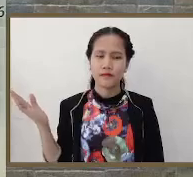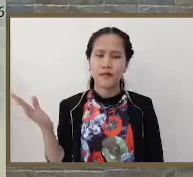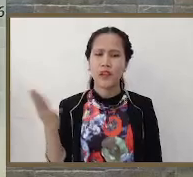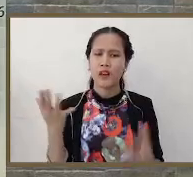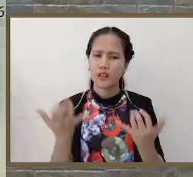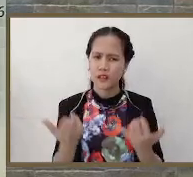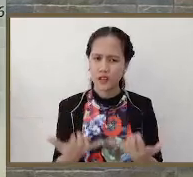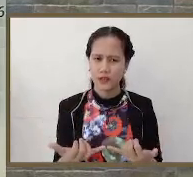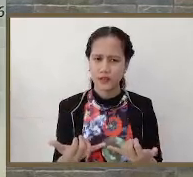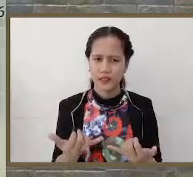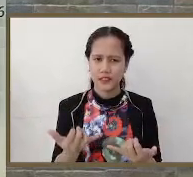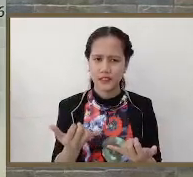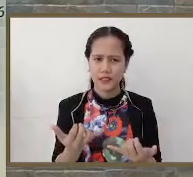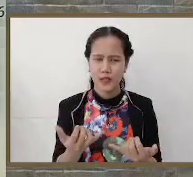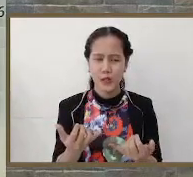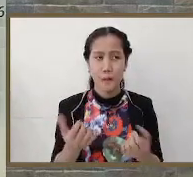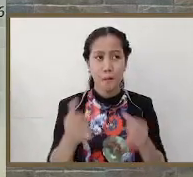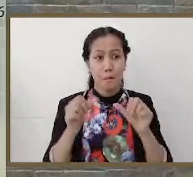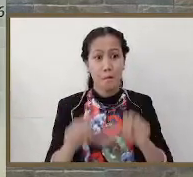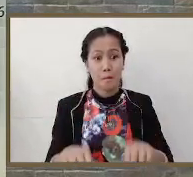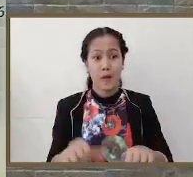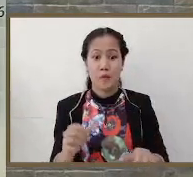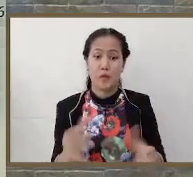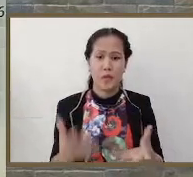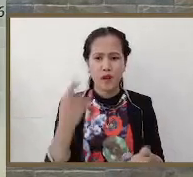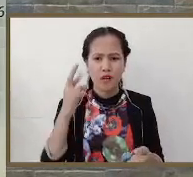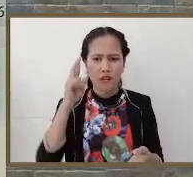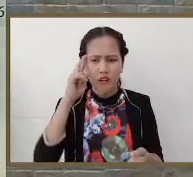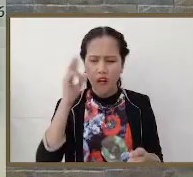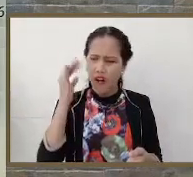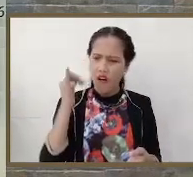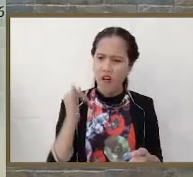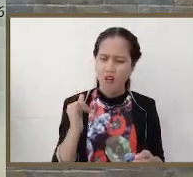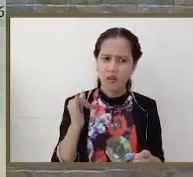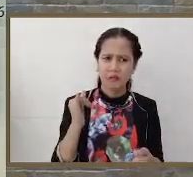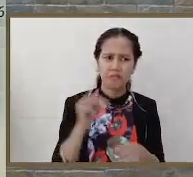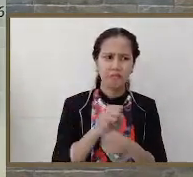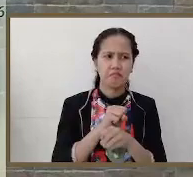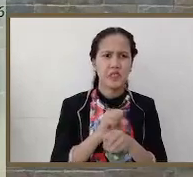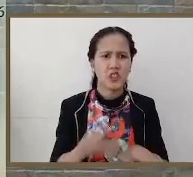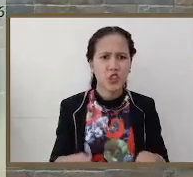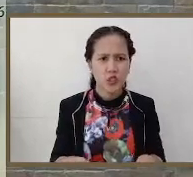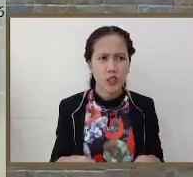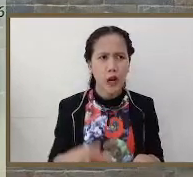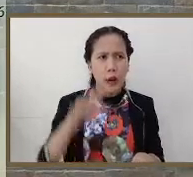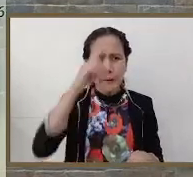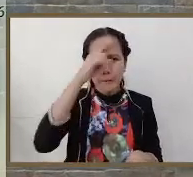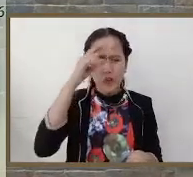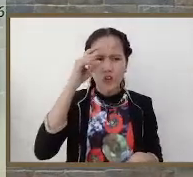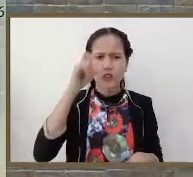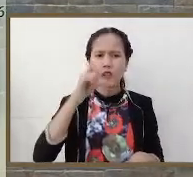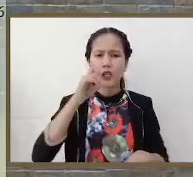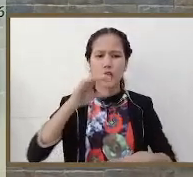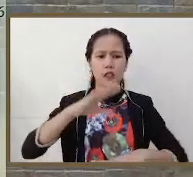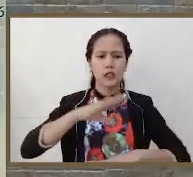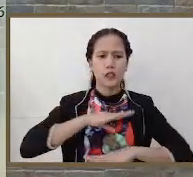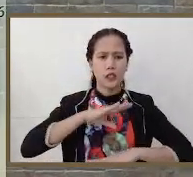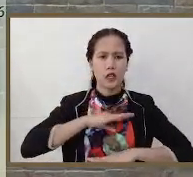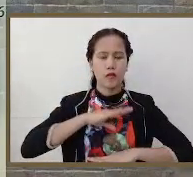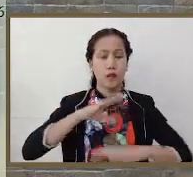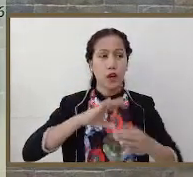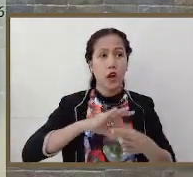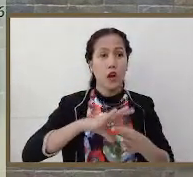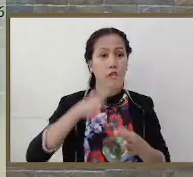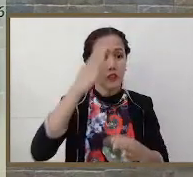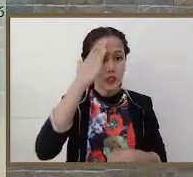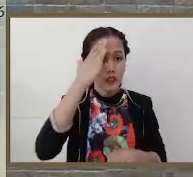tayo mag-post dyan sa sabihin natin, oh, kaya naman sila na-destroy because sila'y nagkulang. They lack of knowledge. You